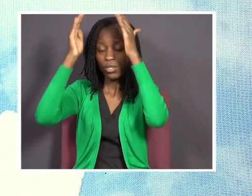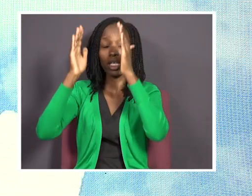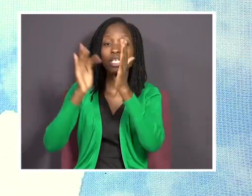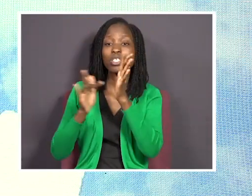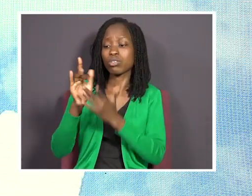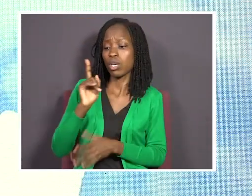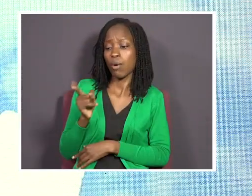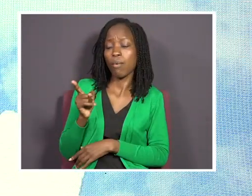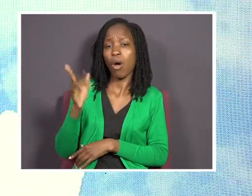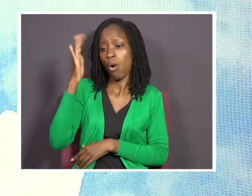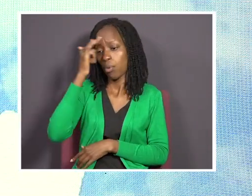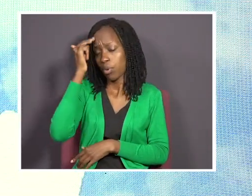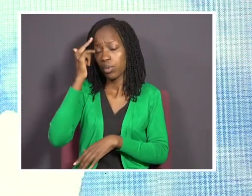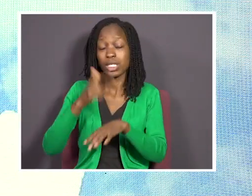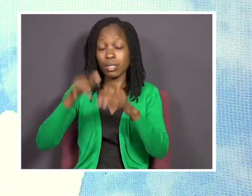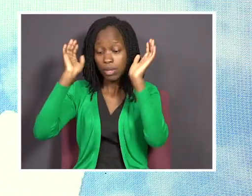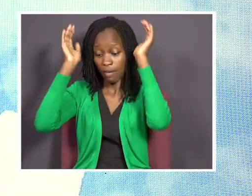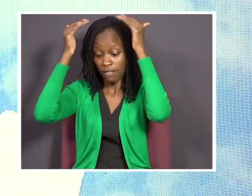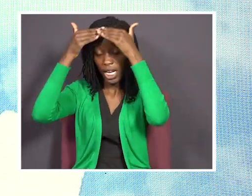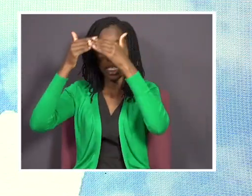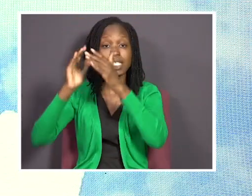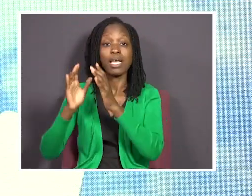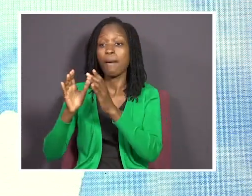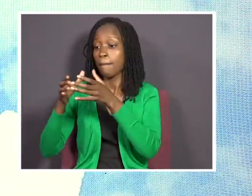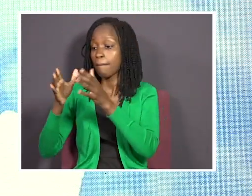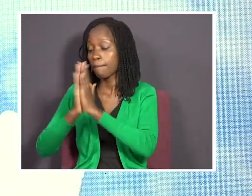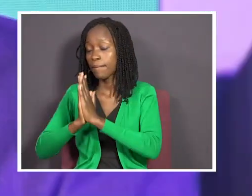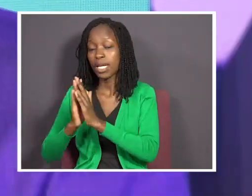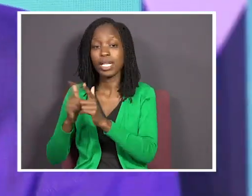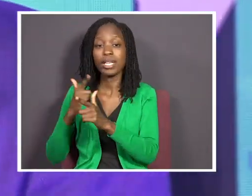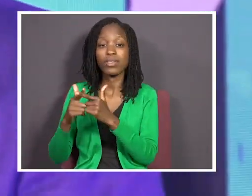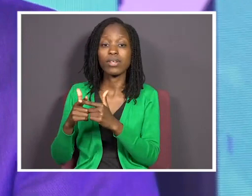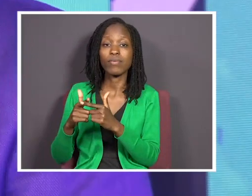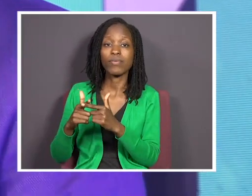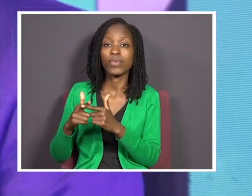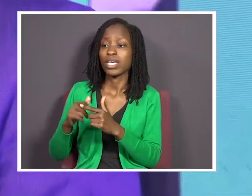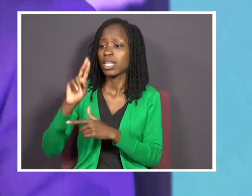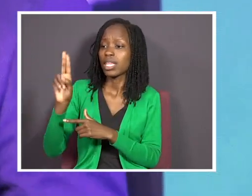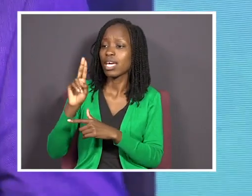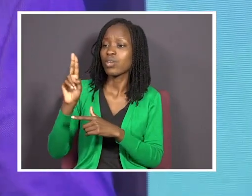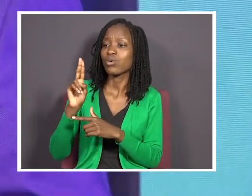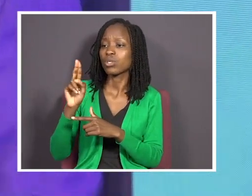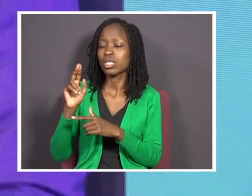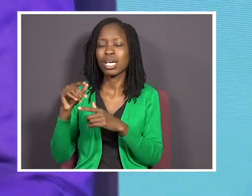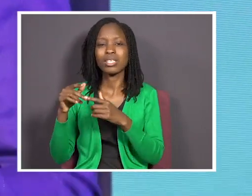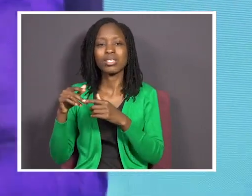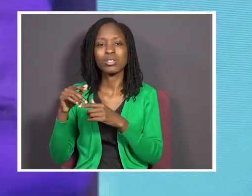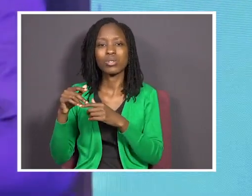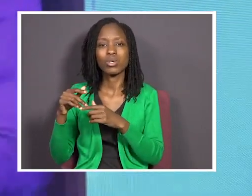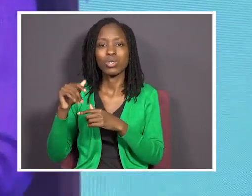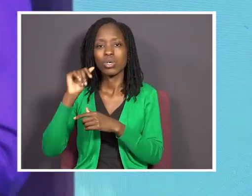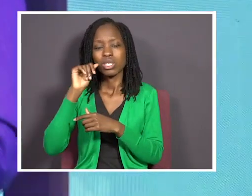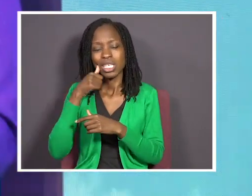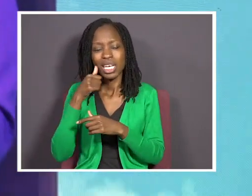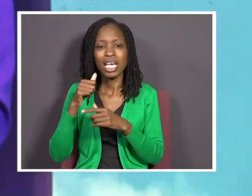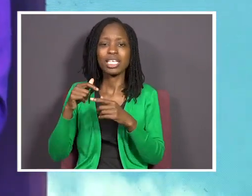because when they prayed, he said that they use flattering words, many words, but it